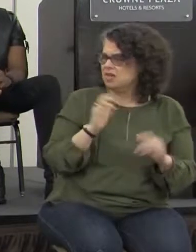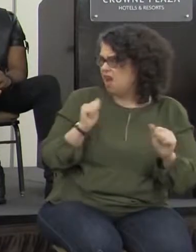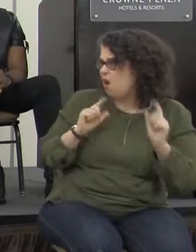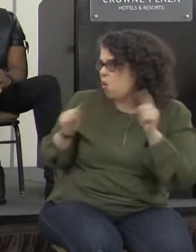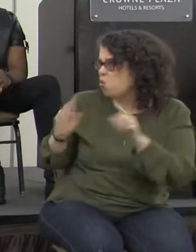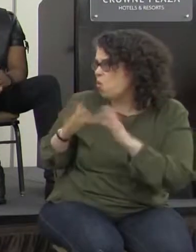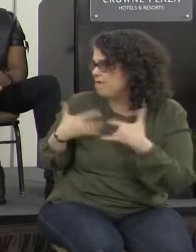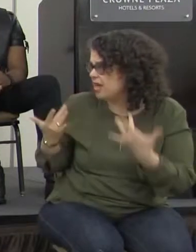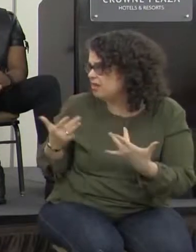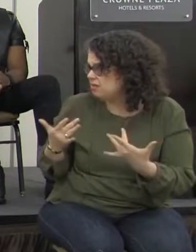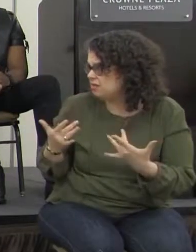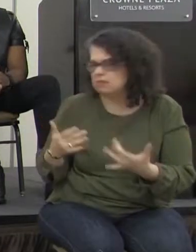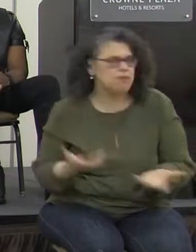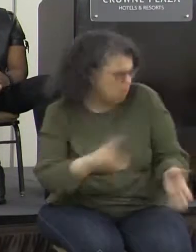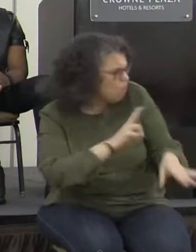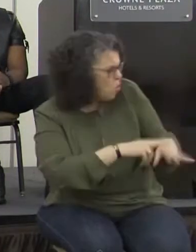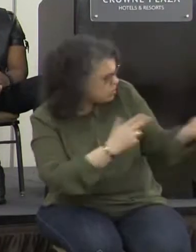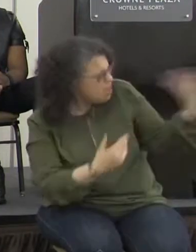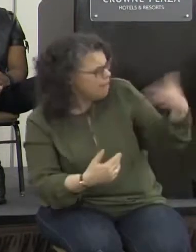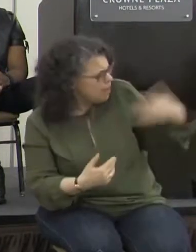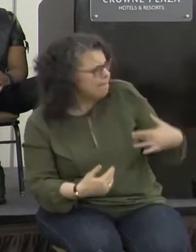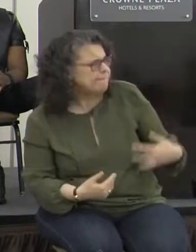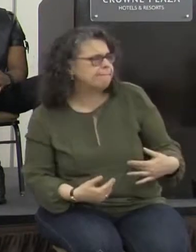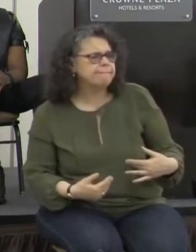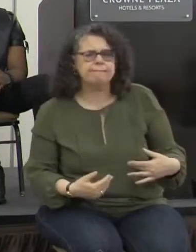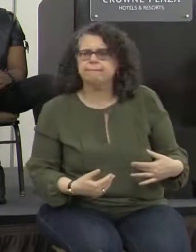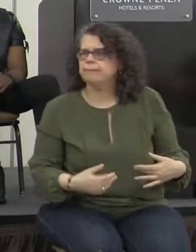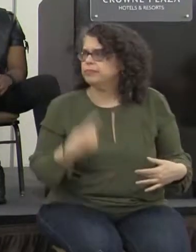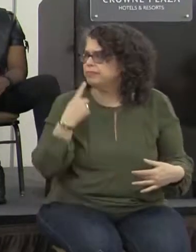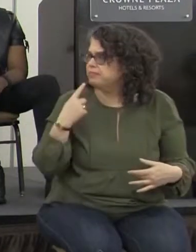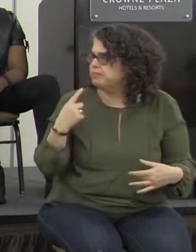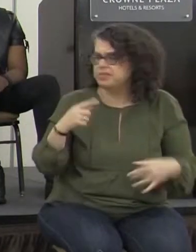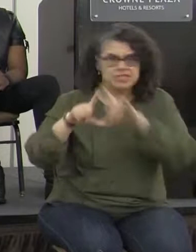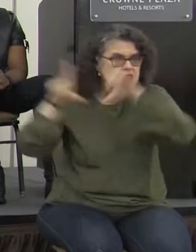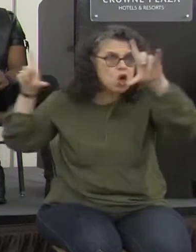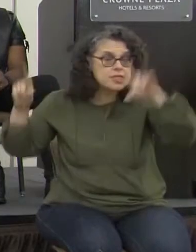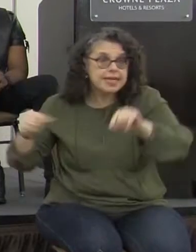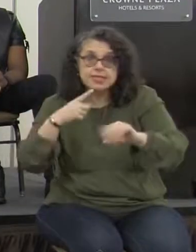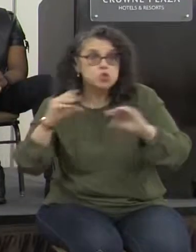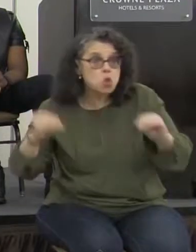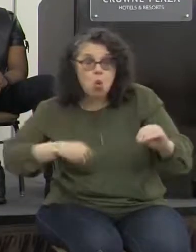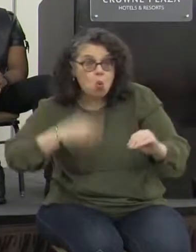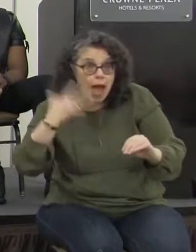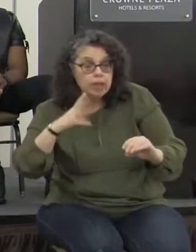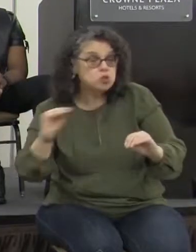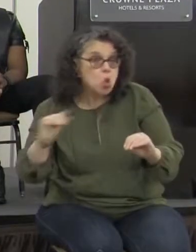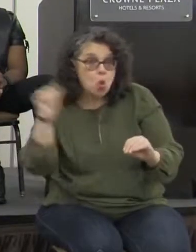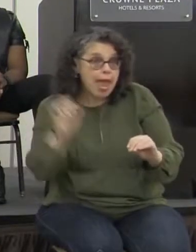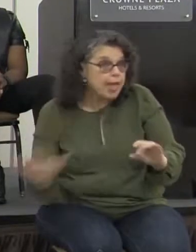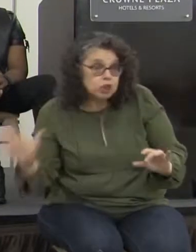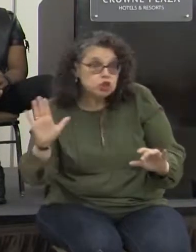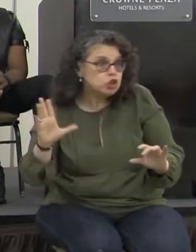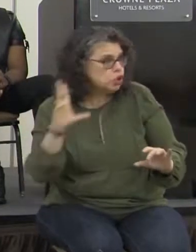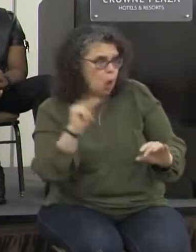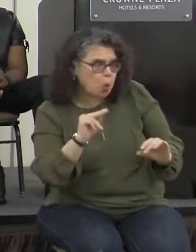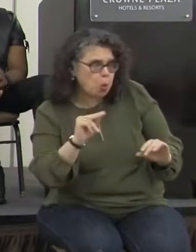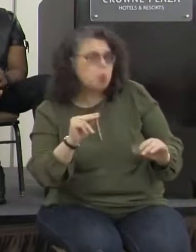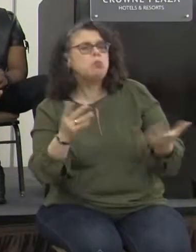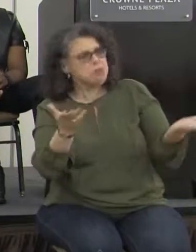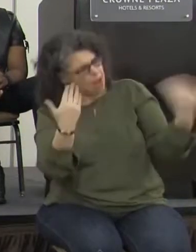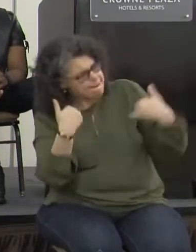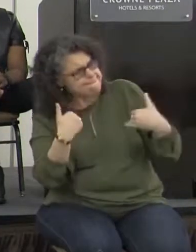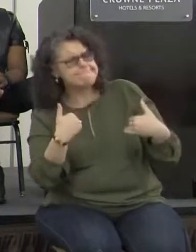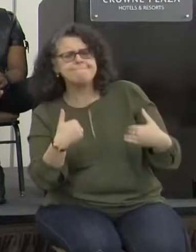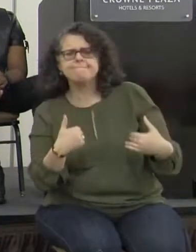come?" And I'm like, "Of course you can come." I was like, "Does it say no whites? Does it say no Asians?" I said, "Of course you can come." Then they feel